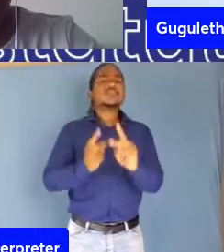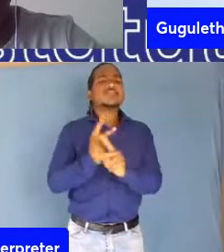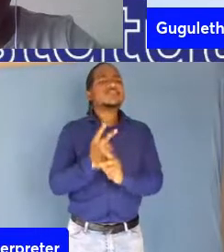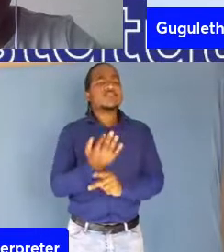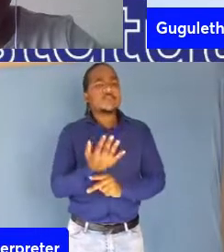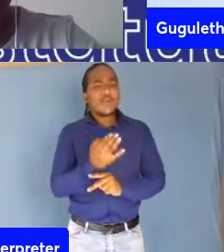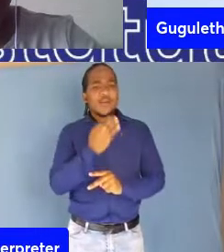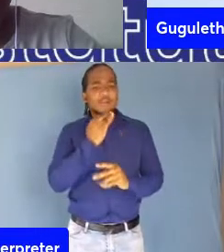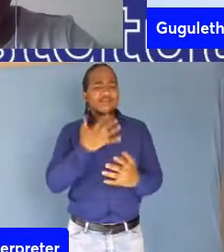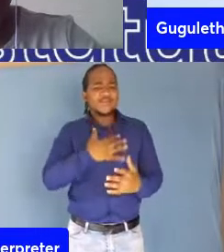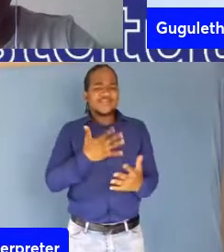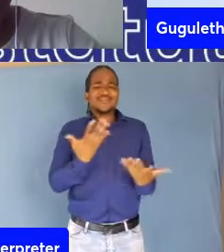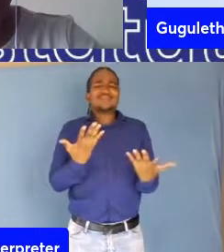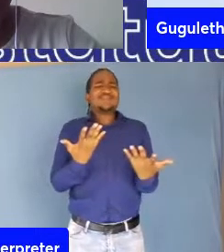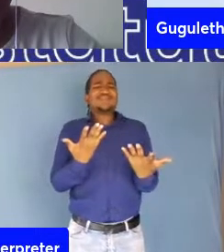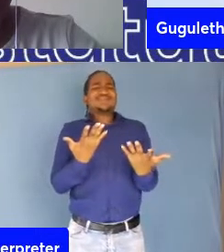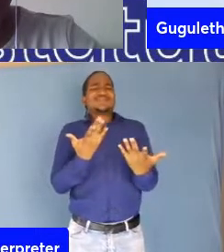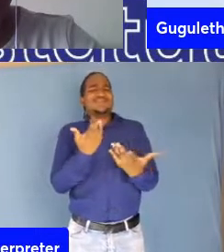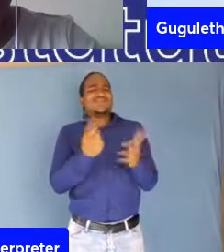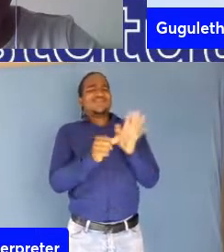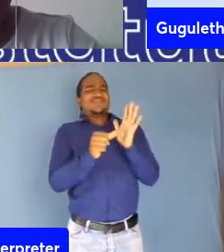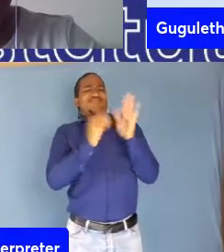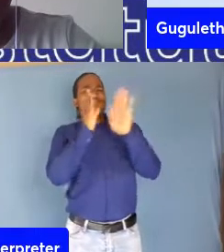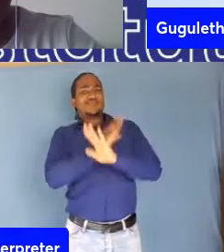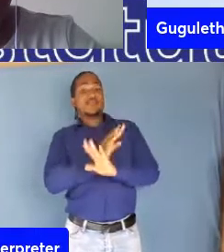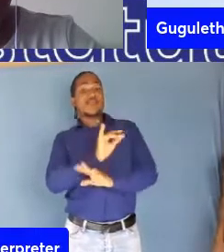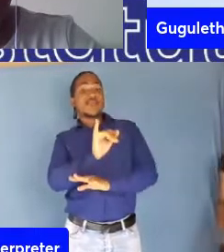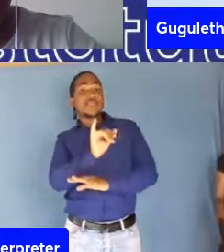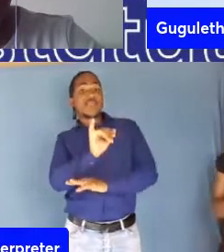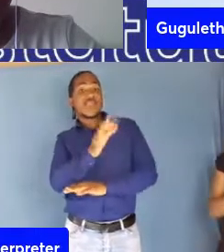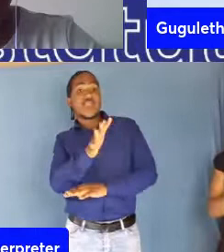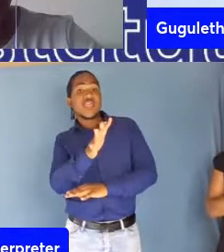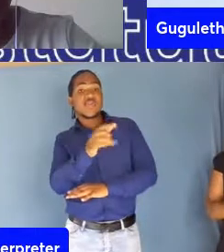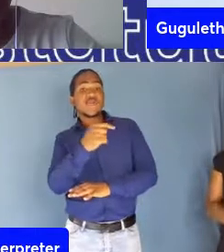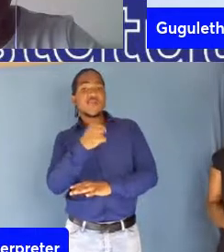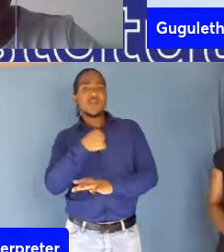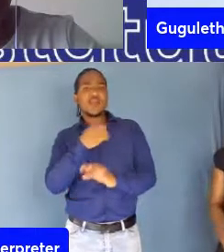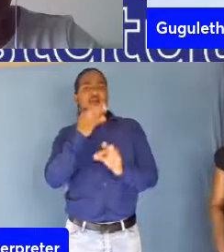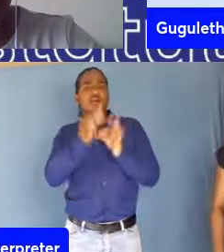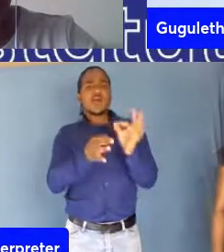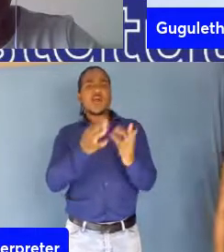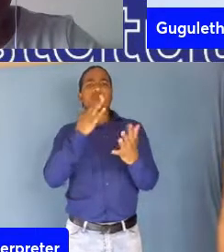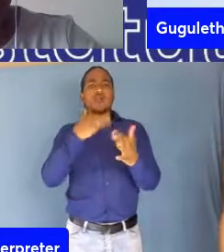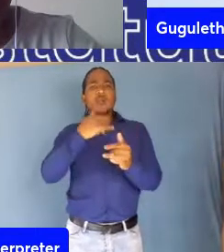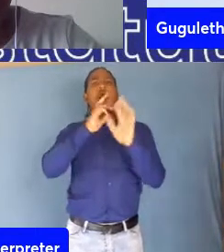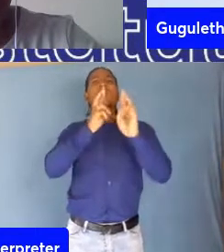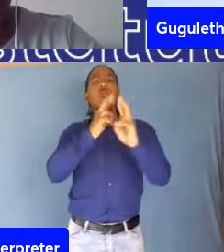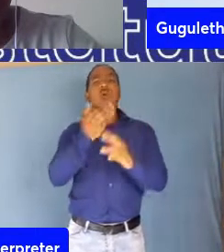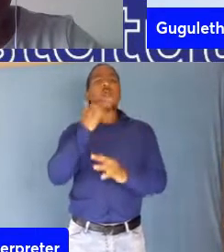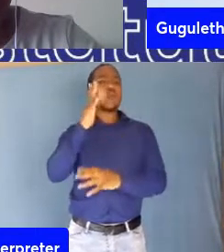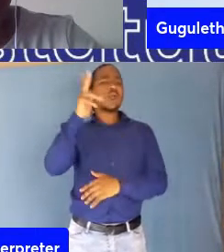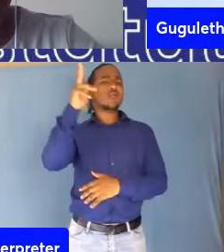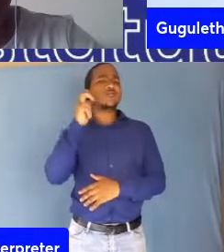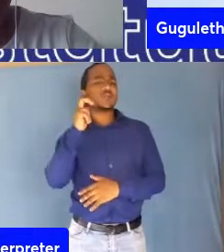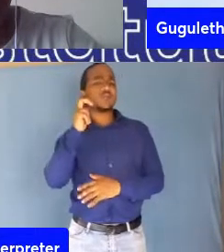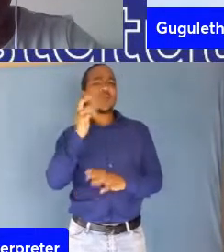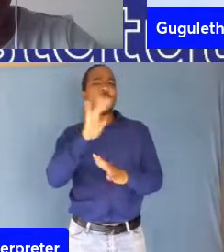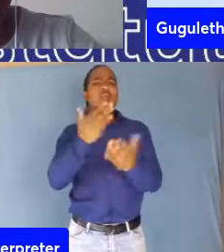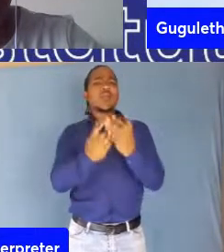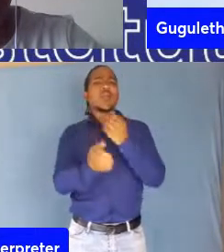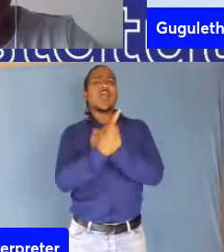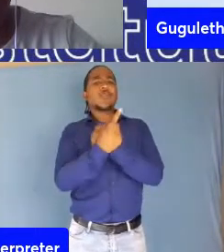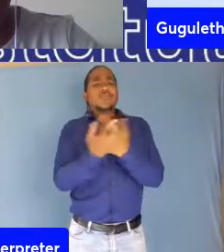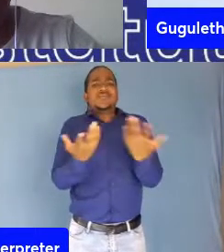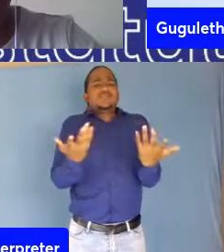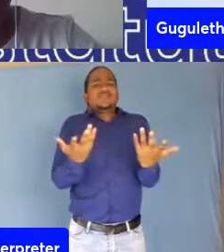point? If I'm to talk, who is going to listen? And what's going to happen in any case?